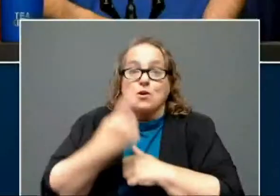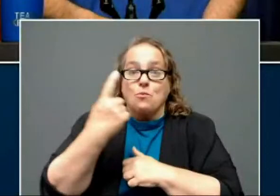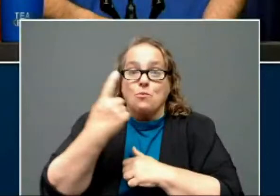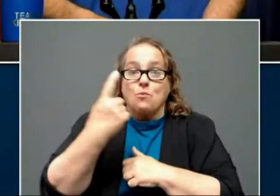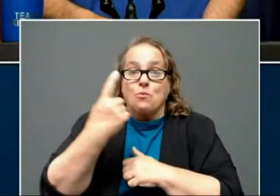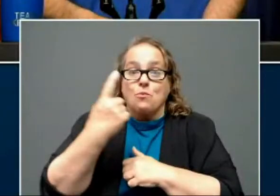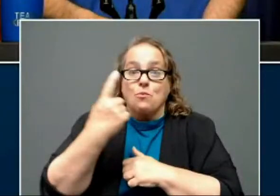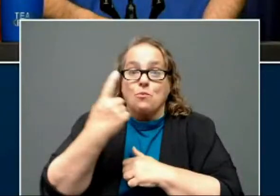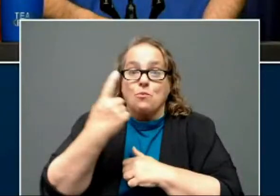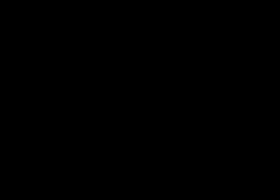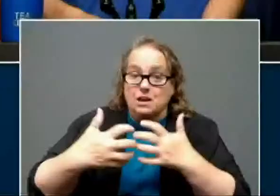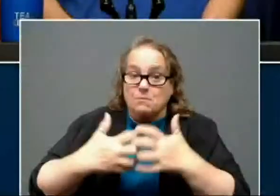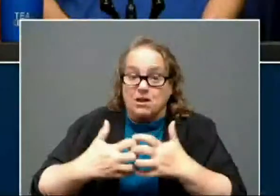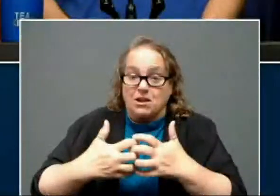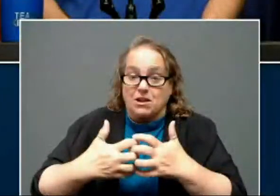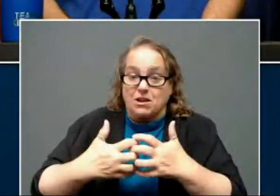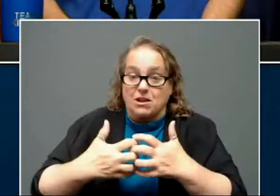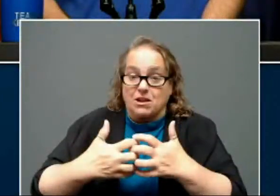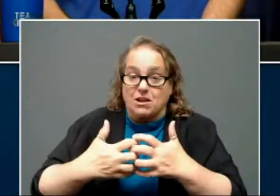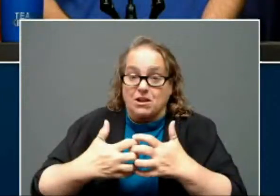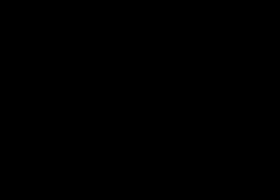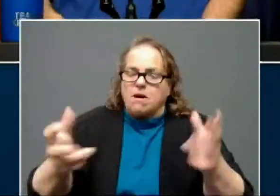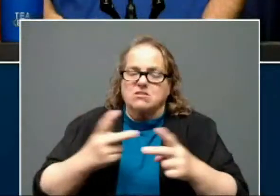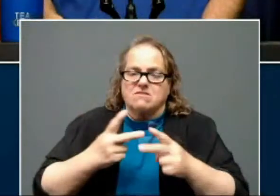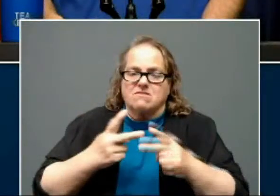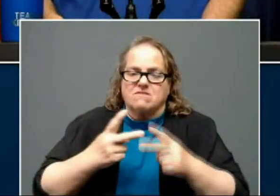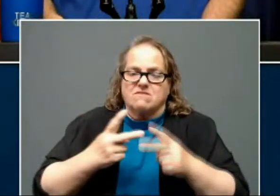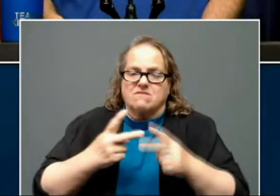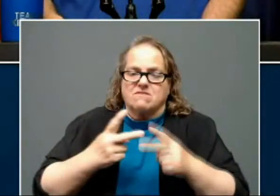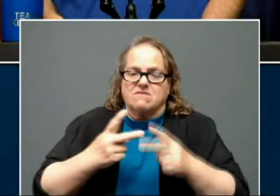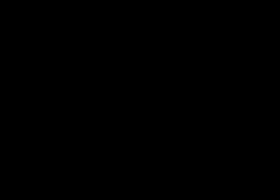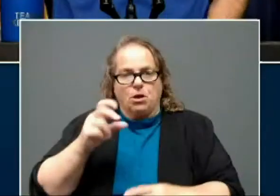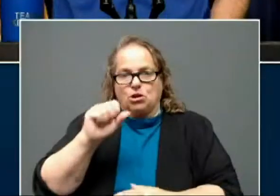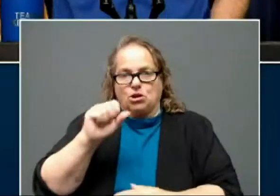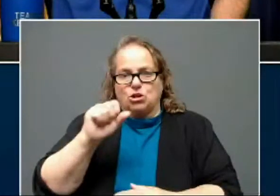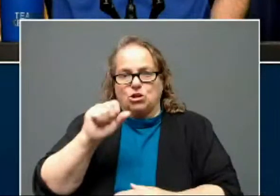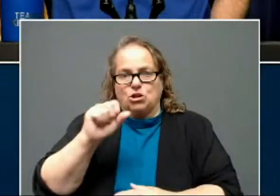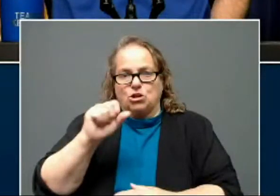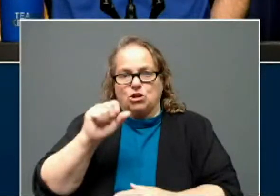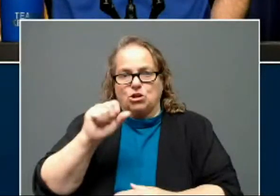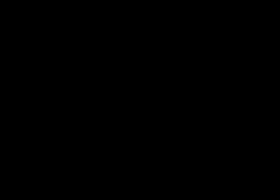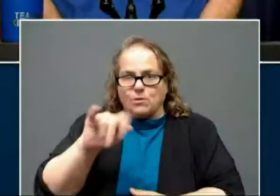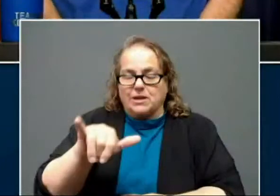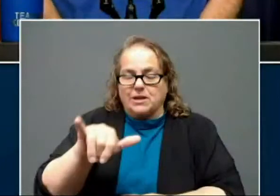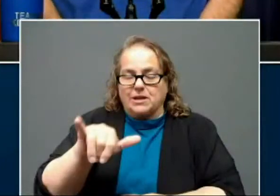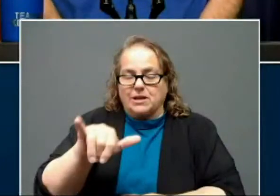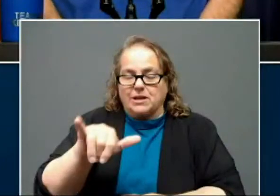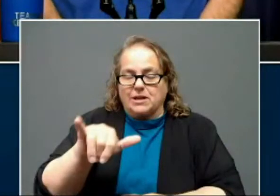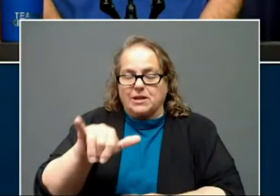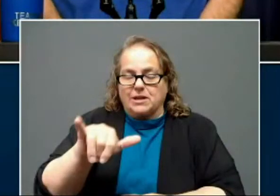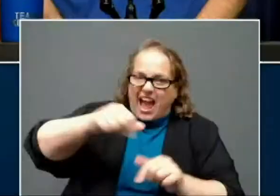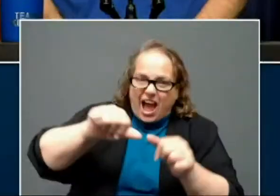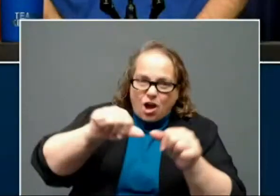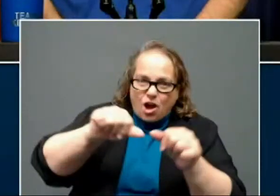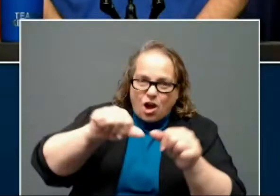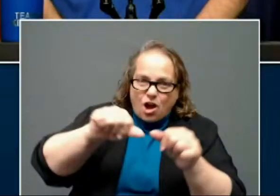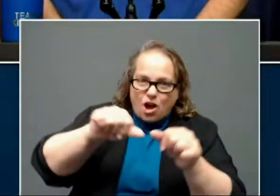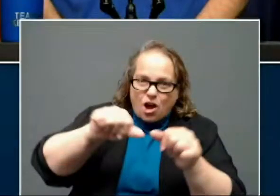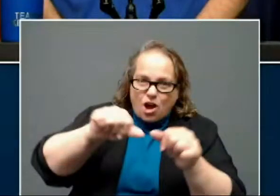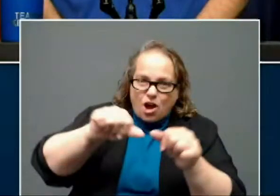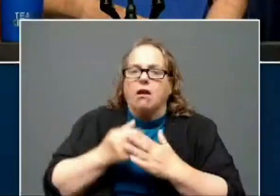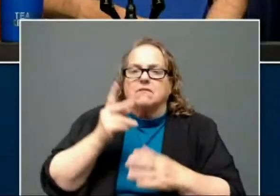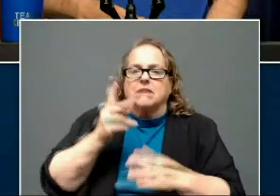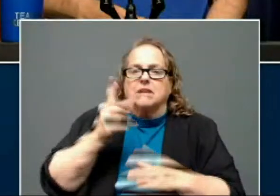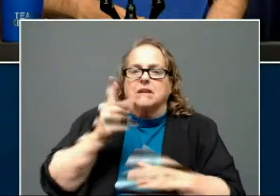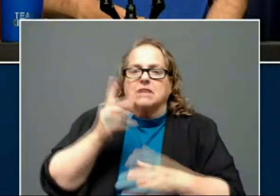hugely exciting. The people of Shelby County, the surrounding area, and all of Kentucky. You've been a strong employer in the